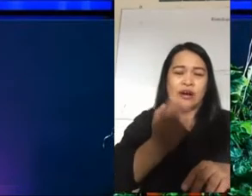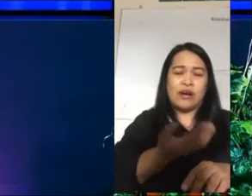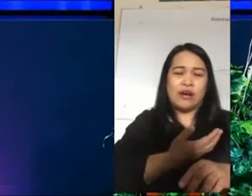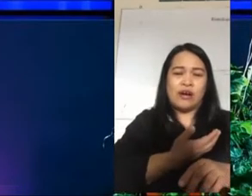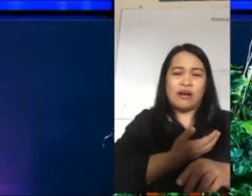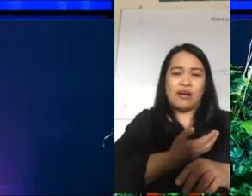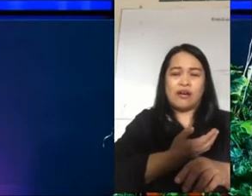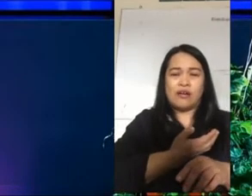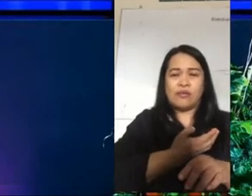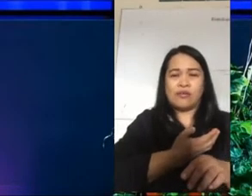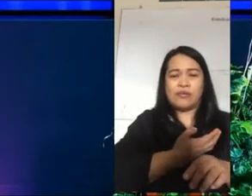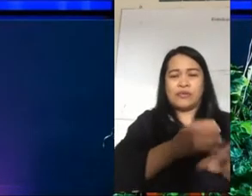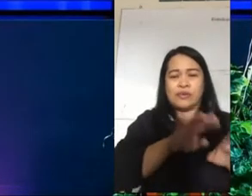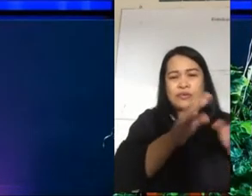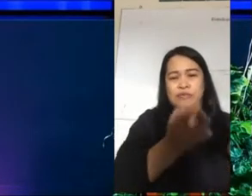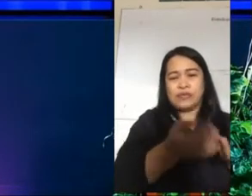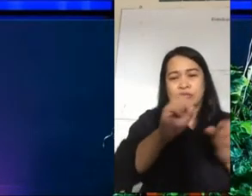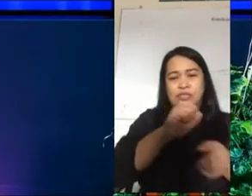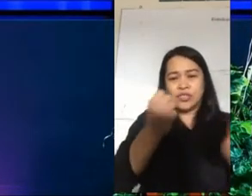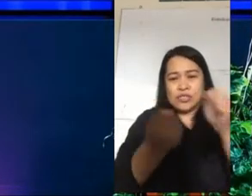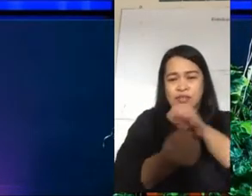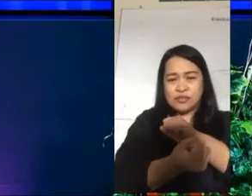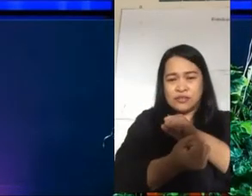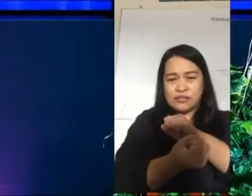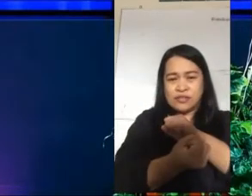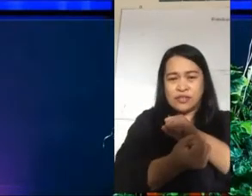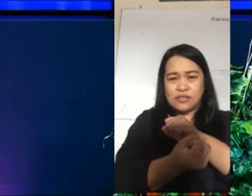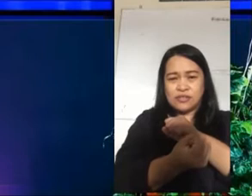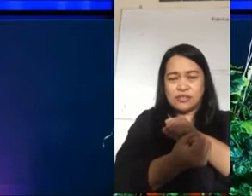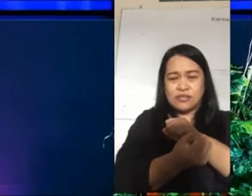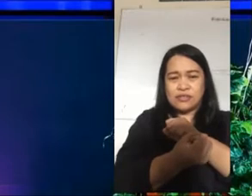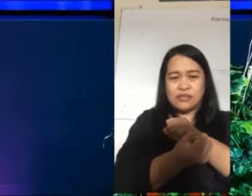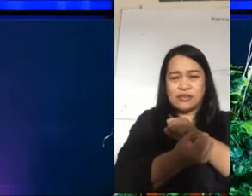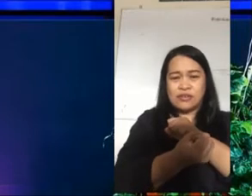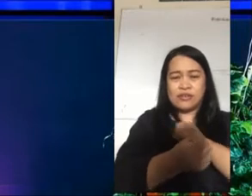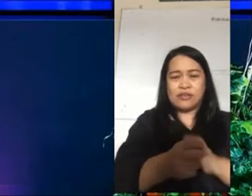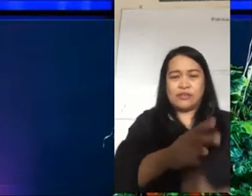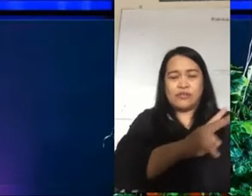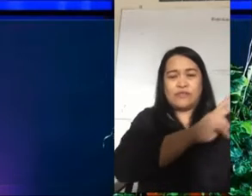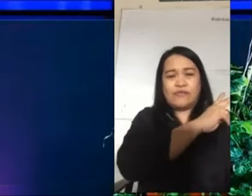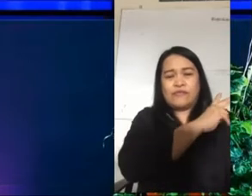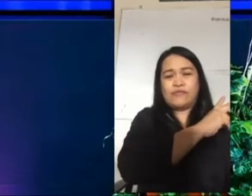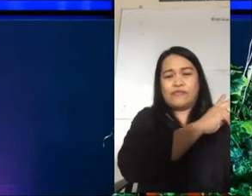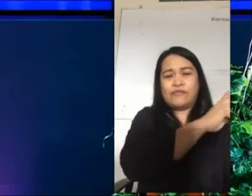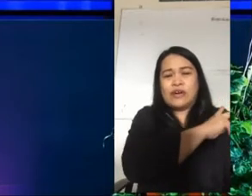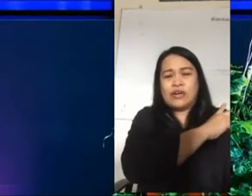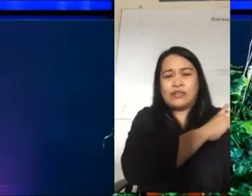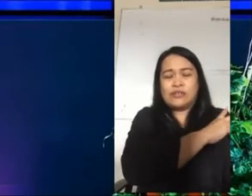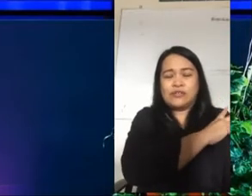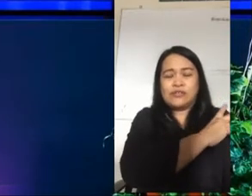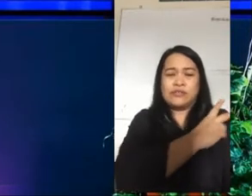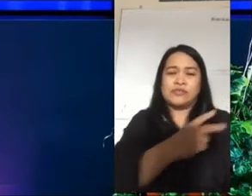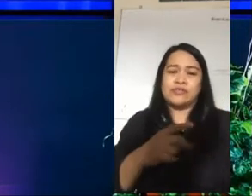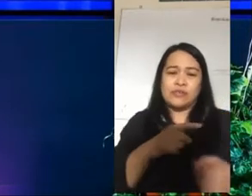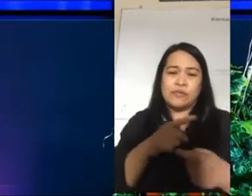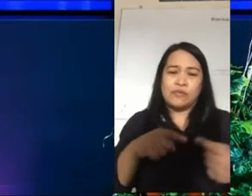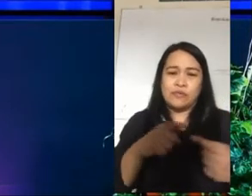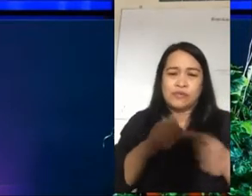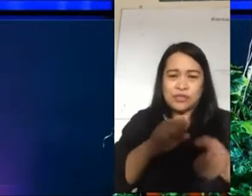its values. Now, alam nyo, mga kapatid, when such changes enter our life, it's